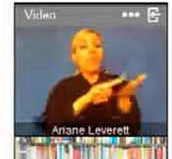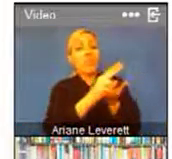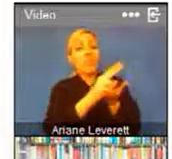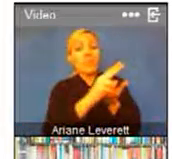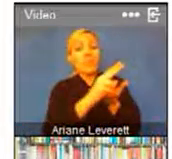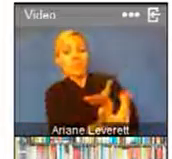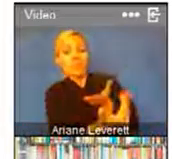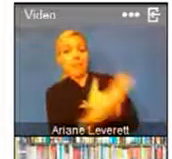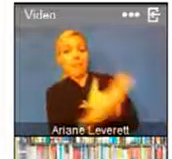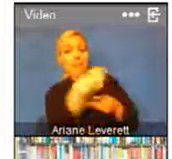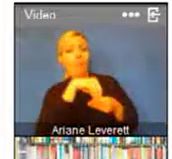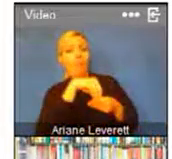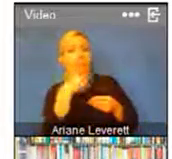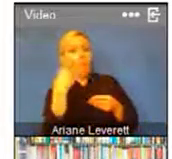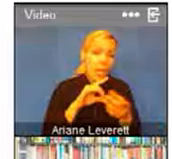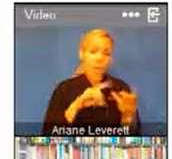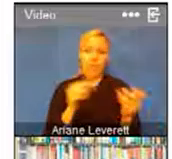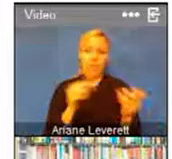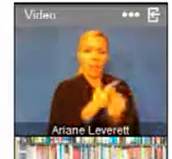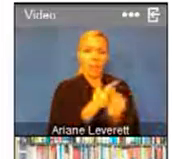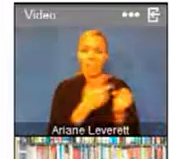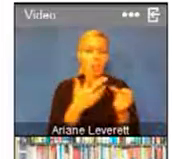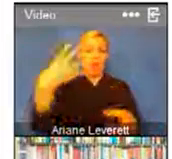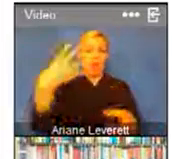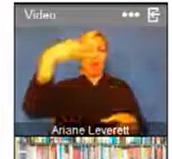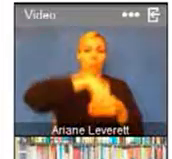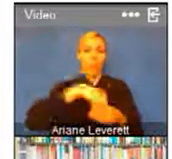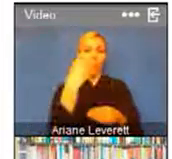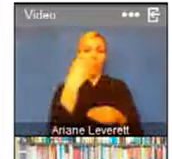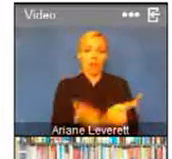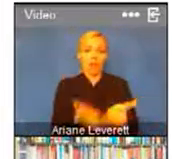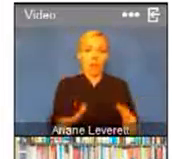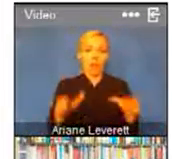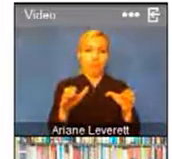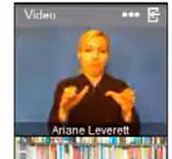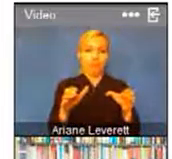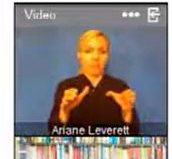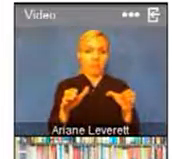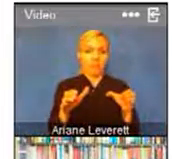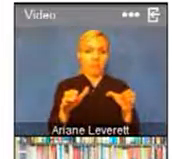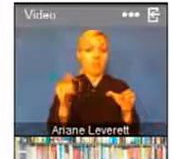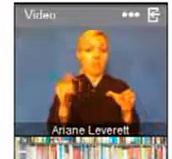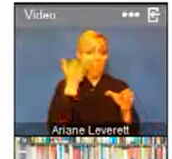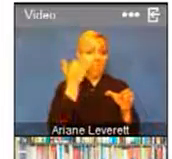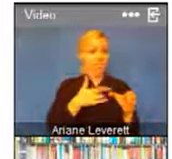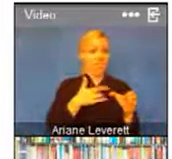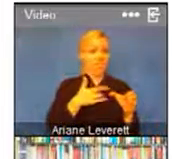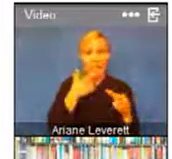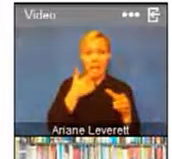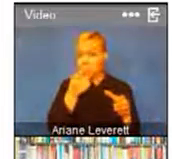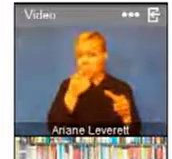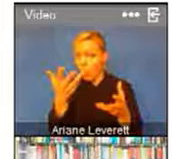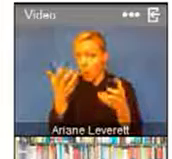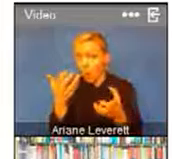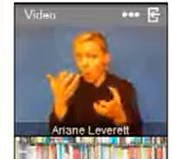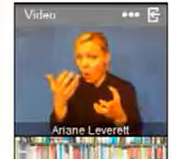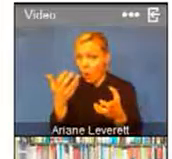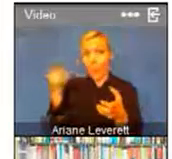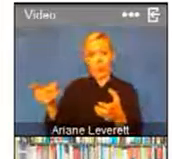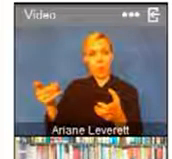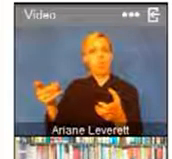ratio because it's less than 40% still these days, and Sub-Saharan Africa even less